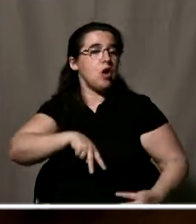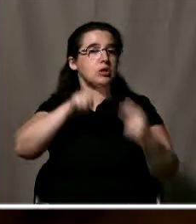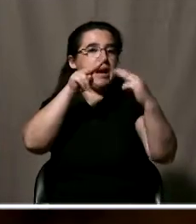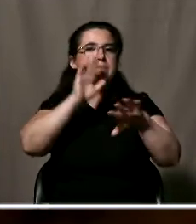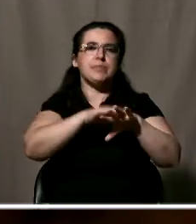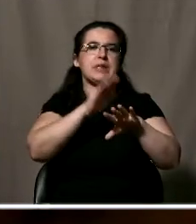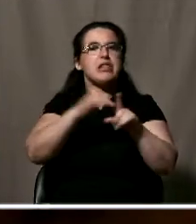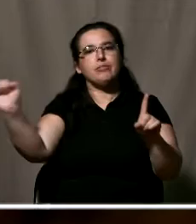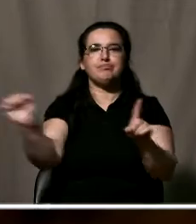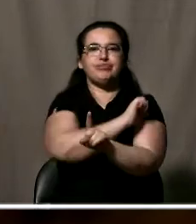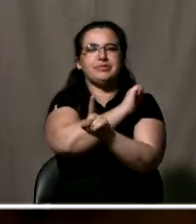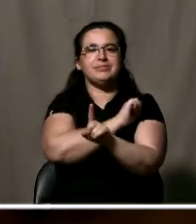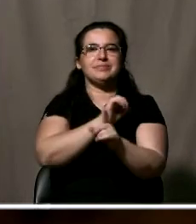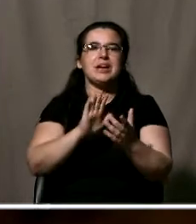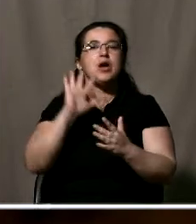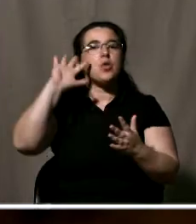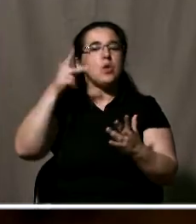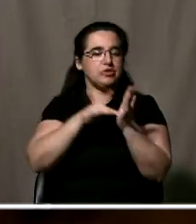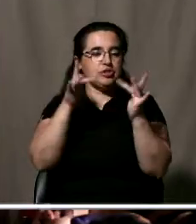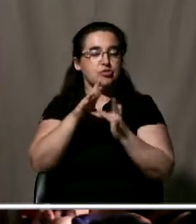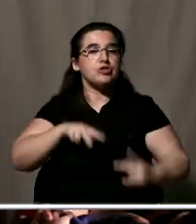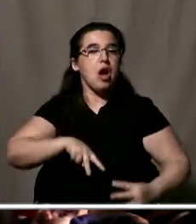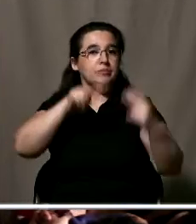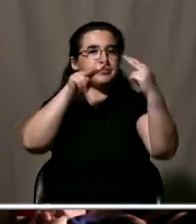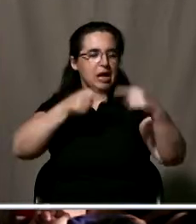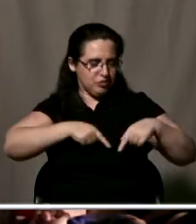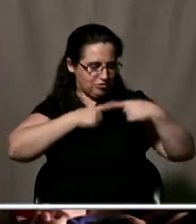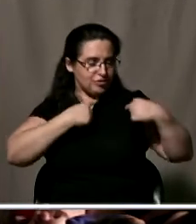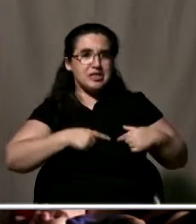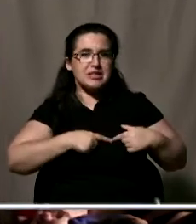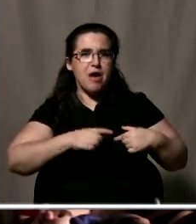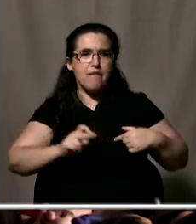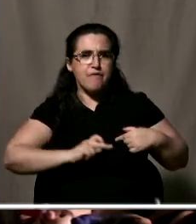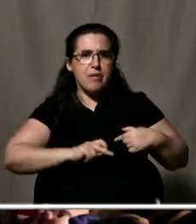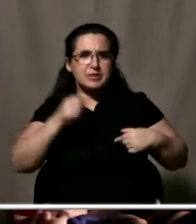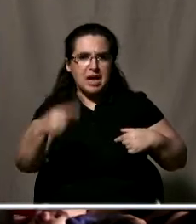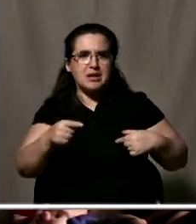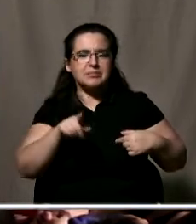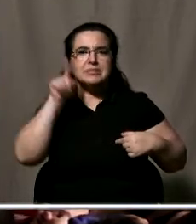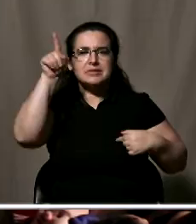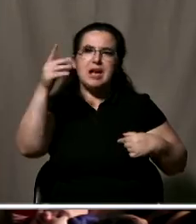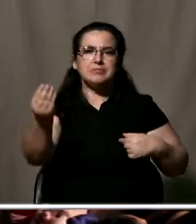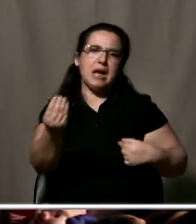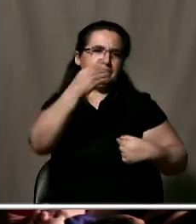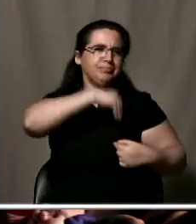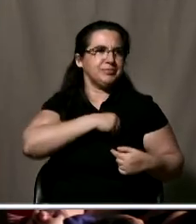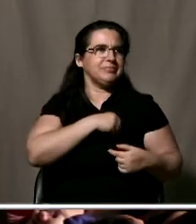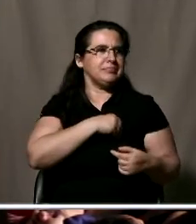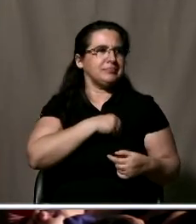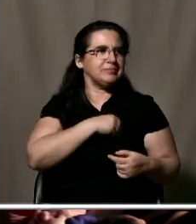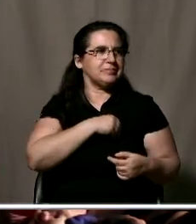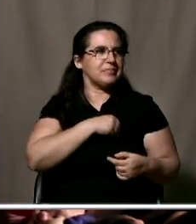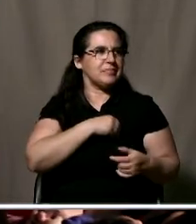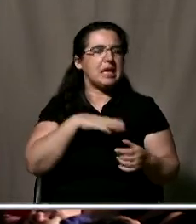pecado. Looking to Jesus. Quando olhamos para our Jesus. Our hearts are transformed. Os nossos corações se transformam. If your heart condemns you, Jesus is greater than your se heart. Se o teu coração te condena,